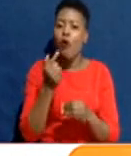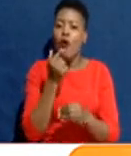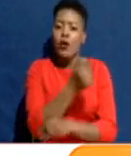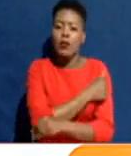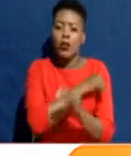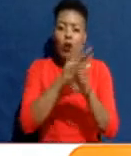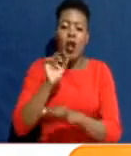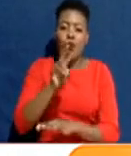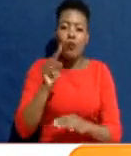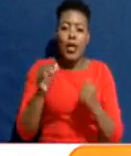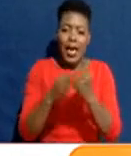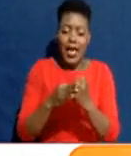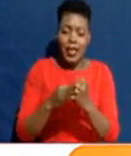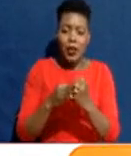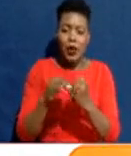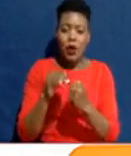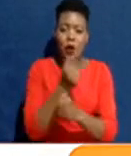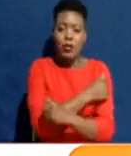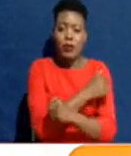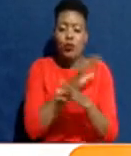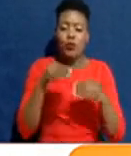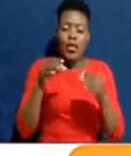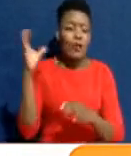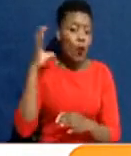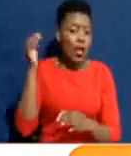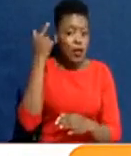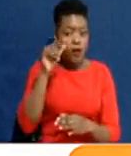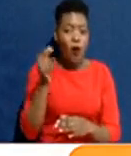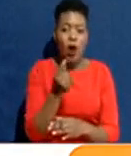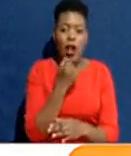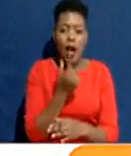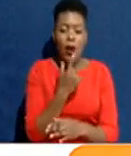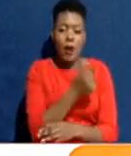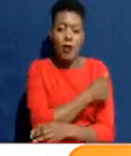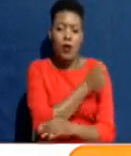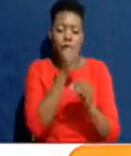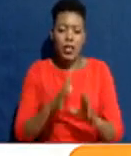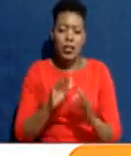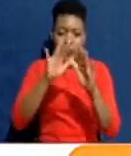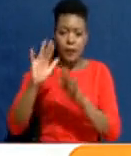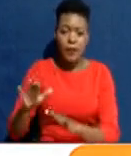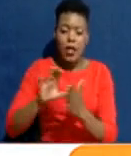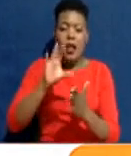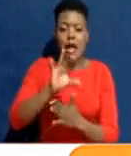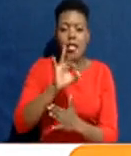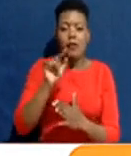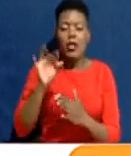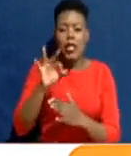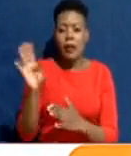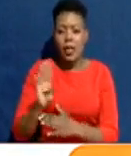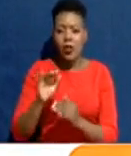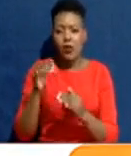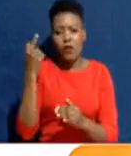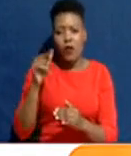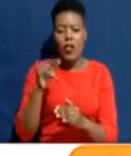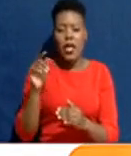8.8 billion for the Kenya Medical Training Colleges, Kenya shillings 3.3 billion for the Kenya Medical Research Institute, Kenya